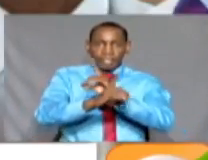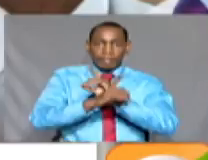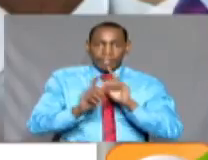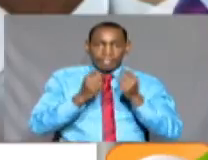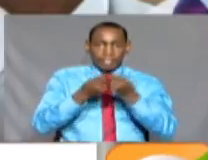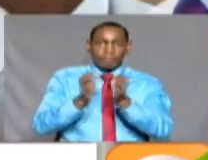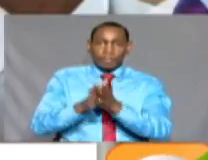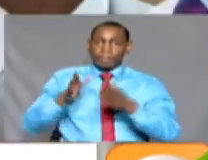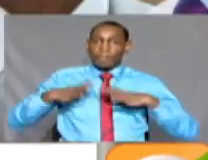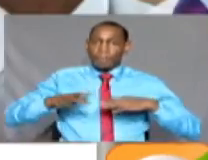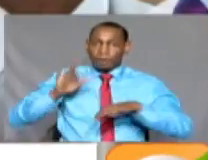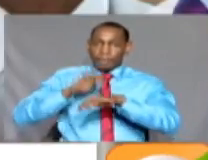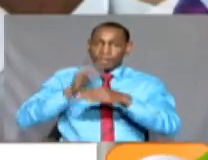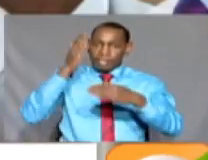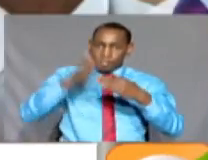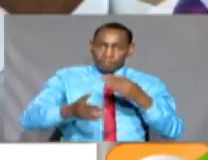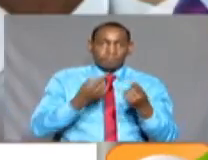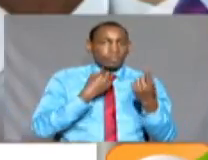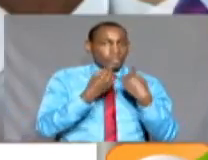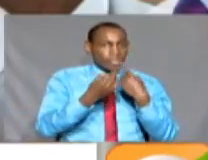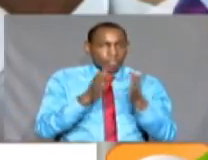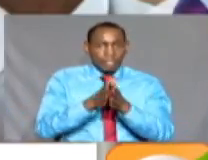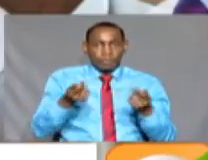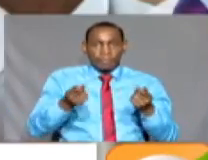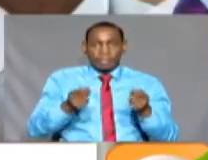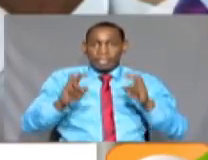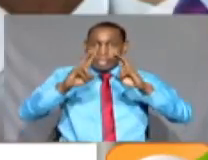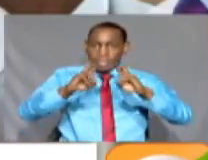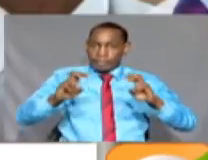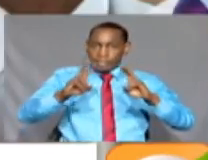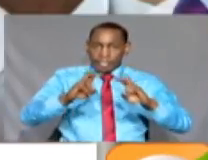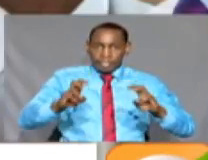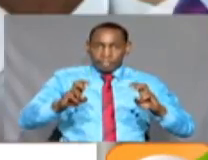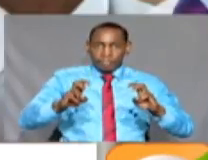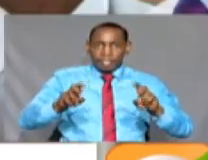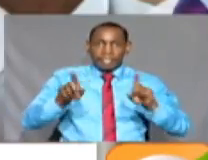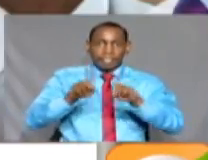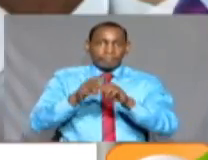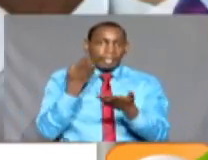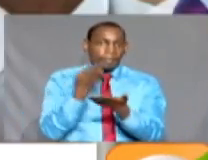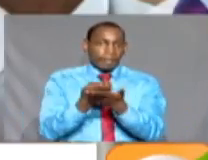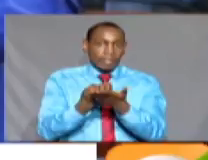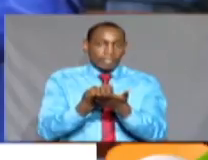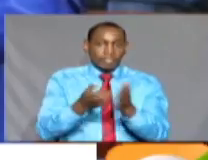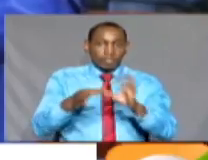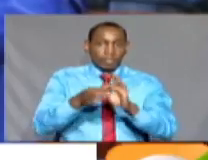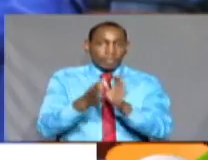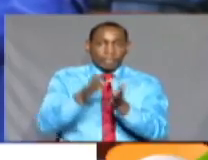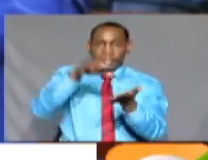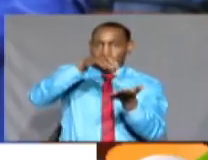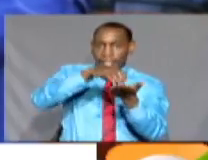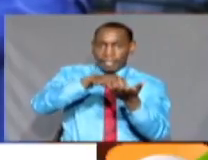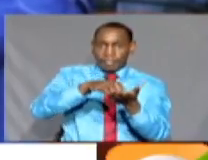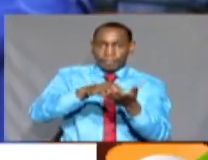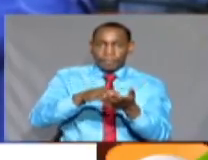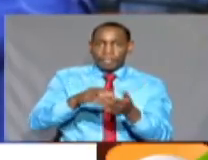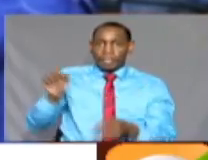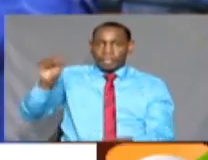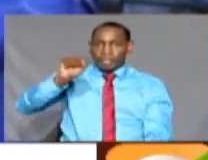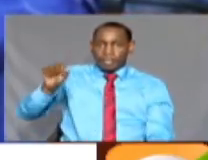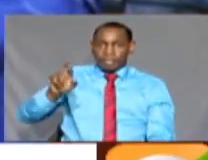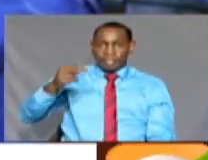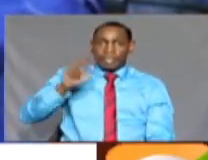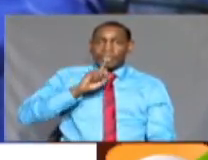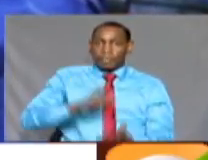the victims to desist from addressing the media on the investigations and evidence in this case. According to Sarah Wairimu,